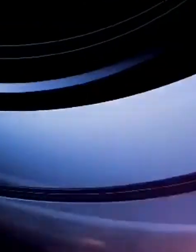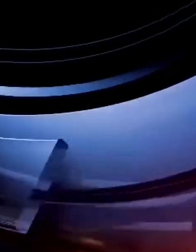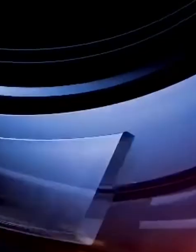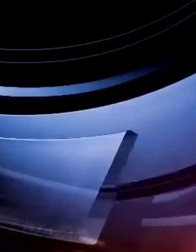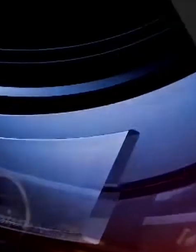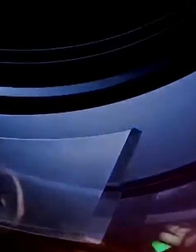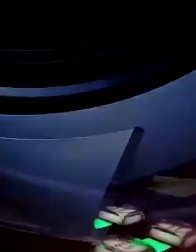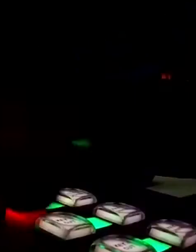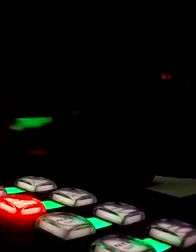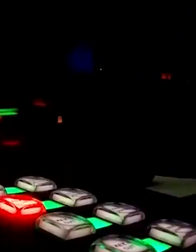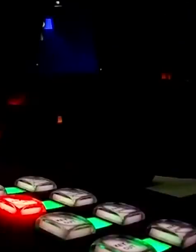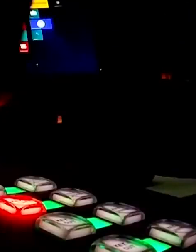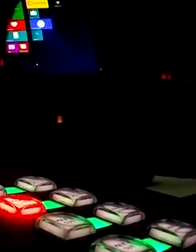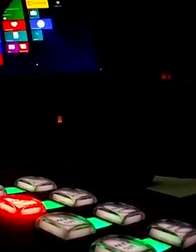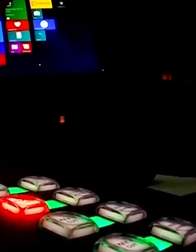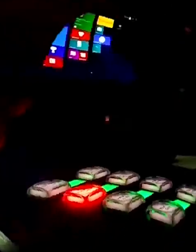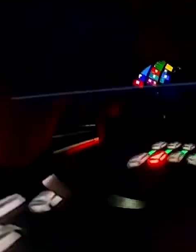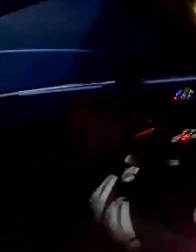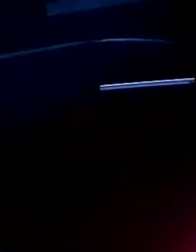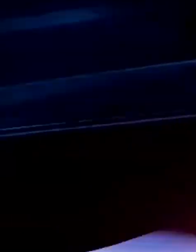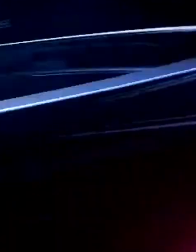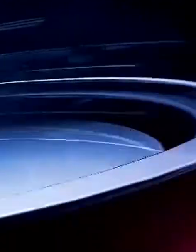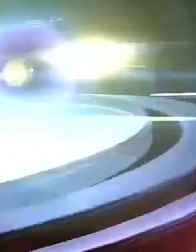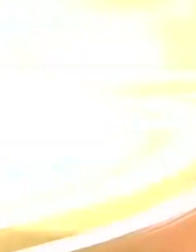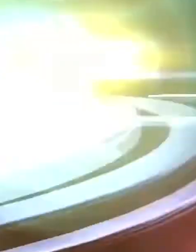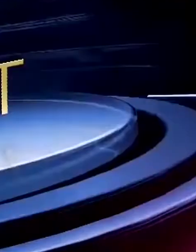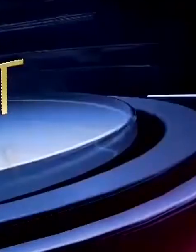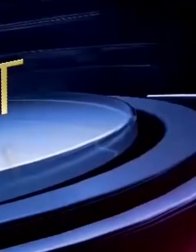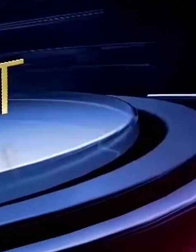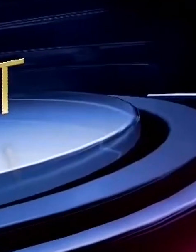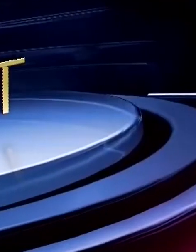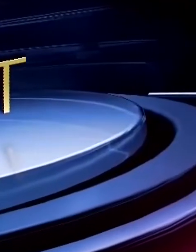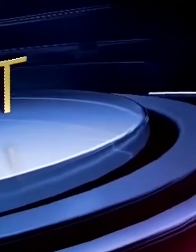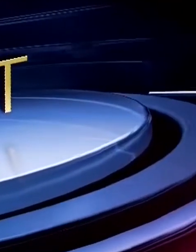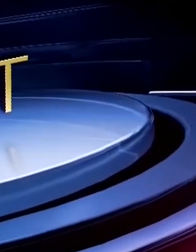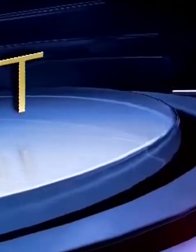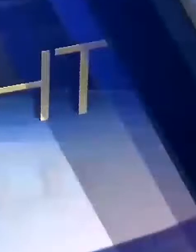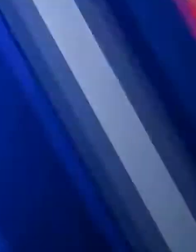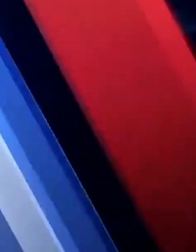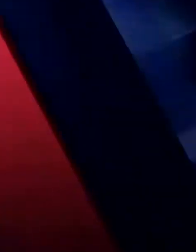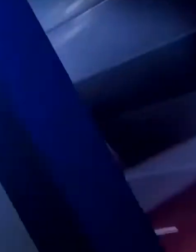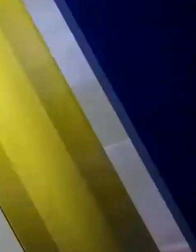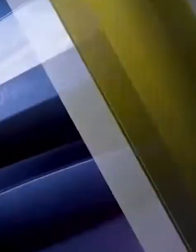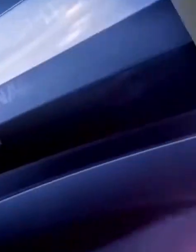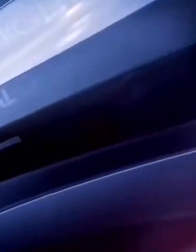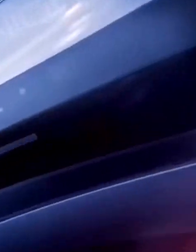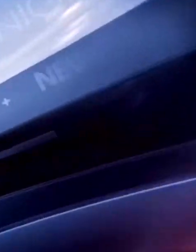Broadcasting from our studios in the Pine St. Michael, this is CBC Newsnight, starting now.